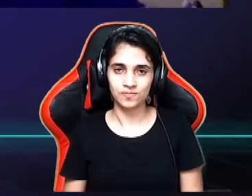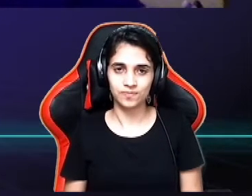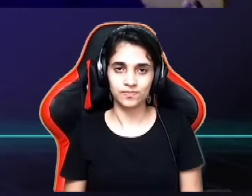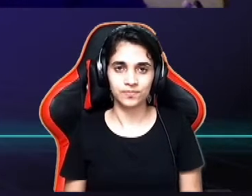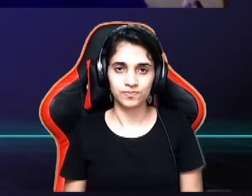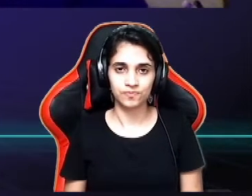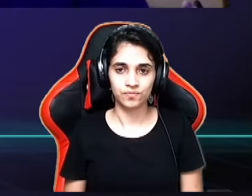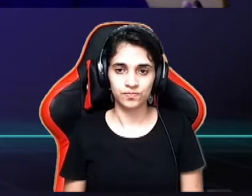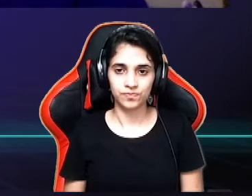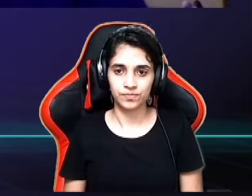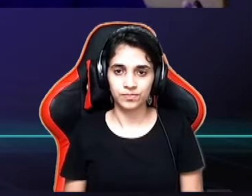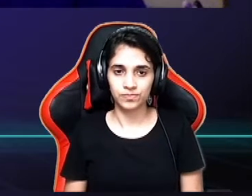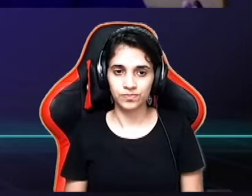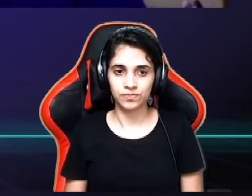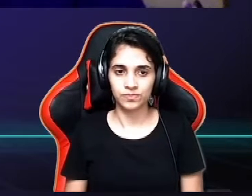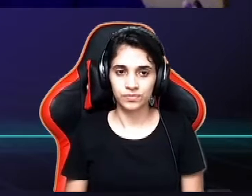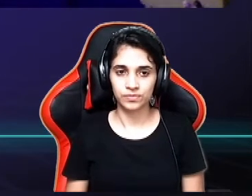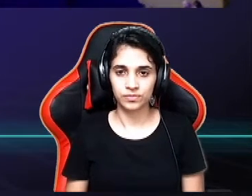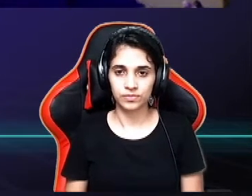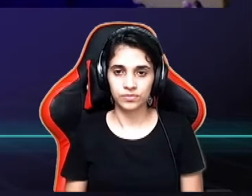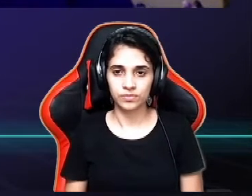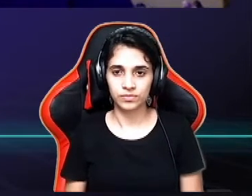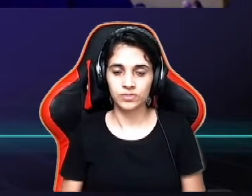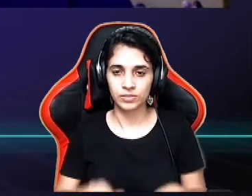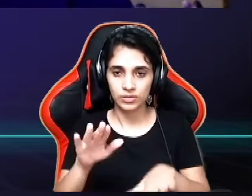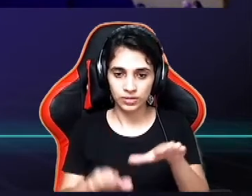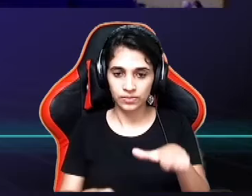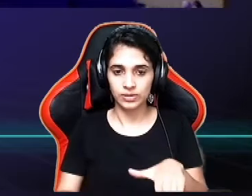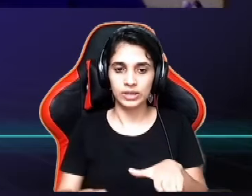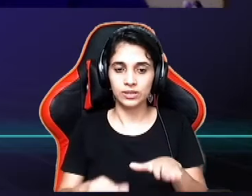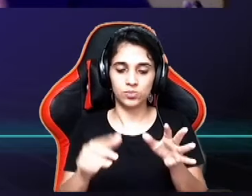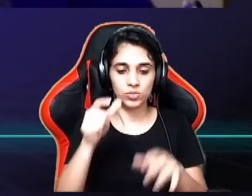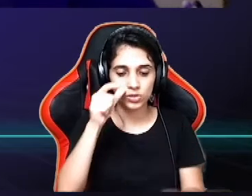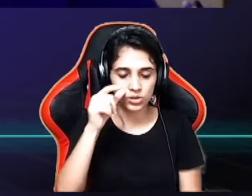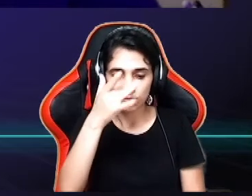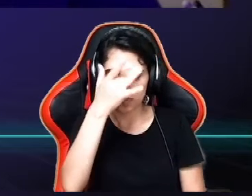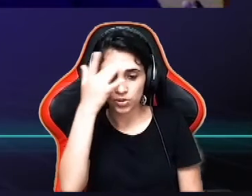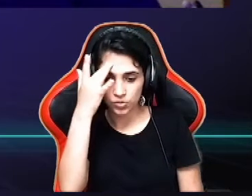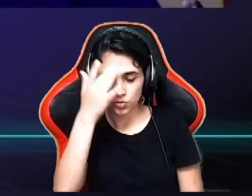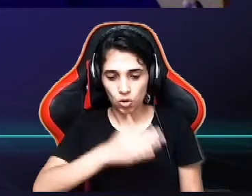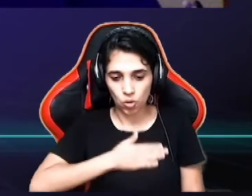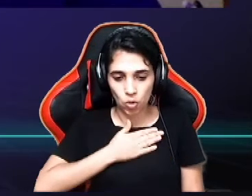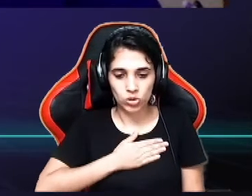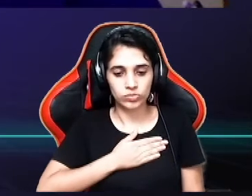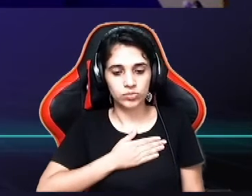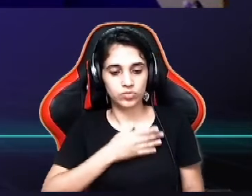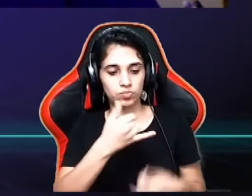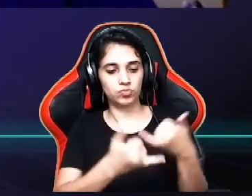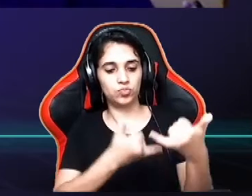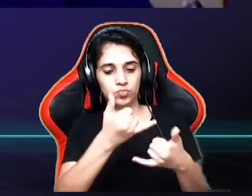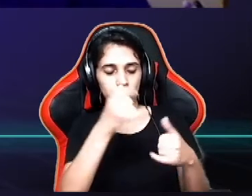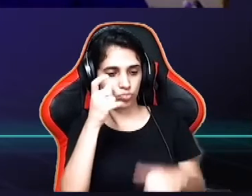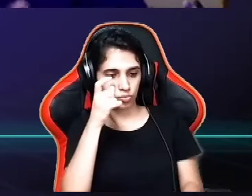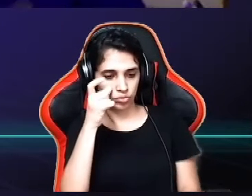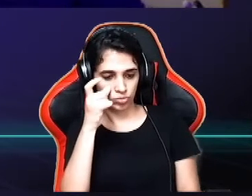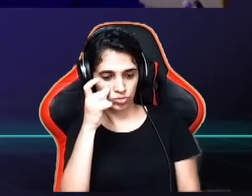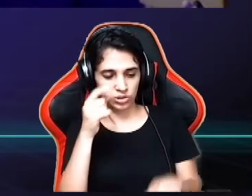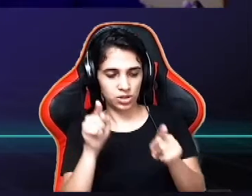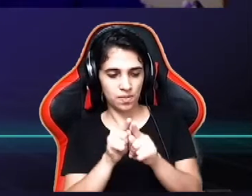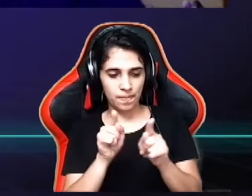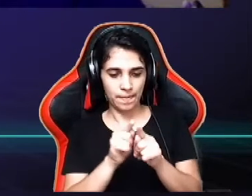or it's, you're watching your favorite influencers, you're watching